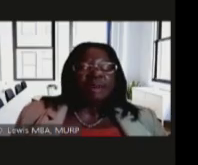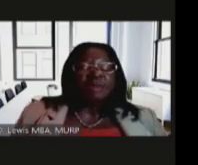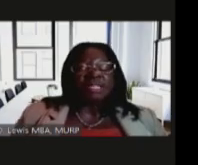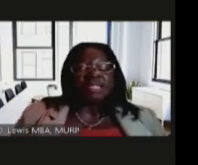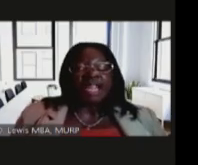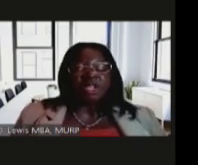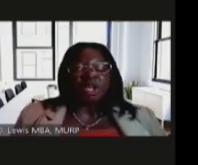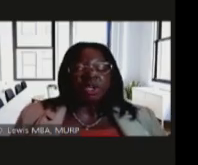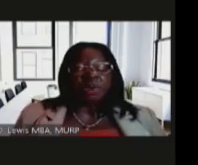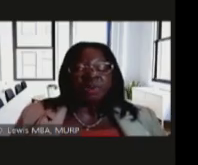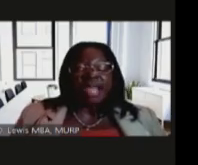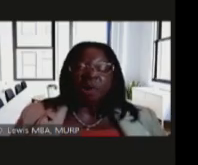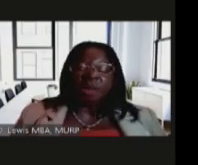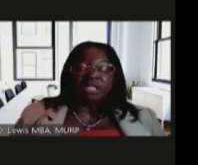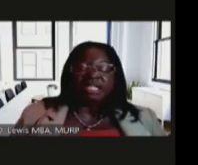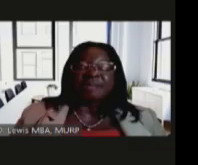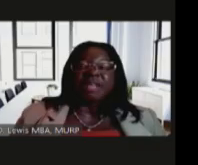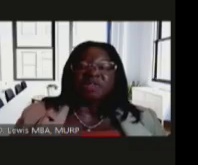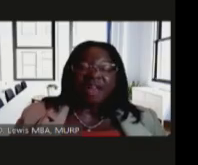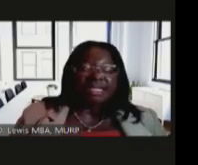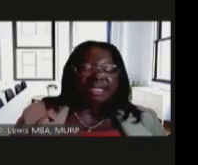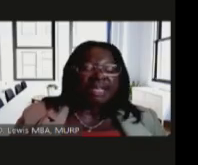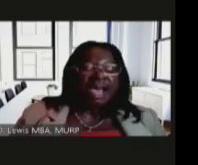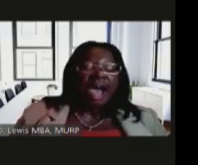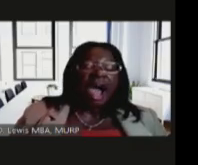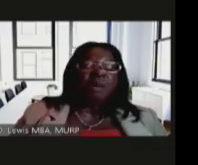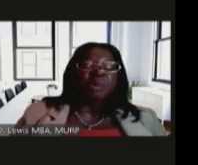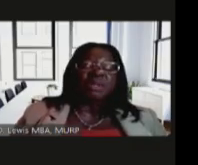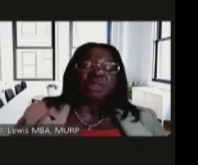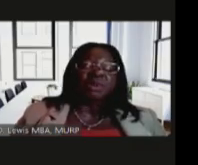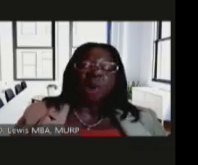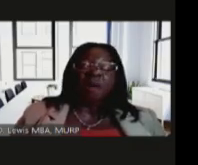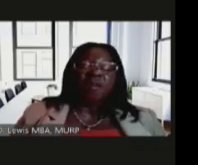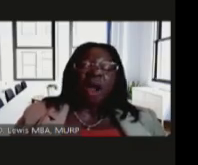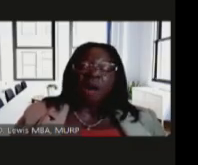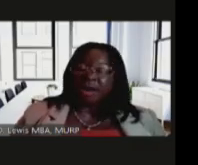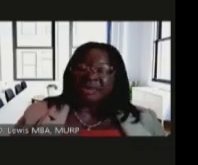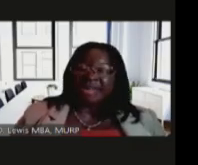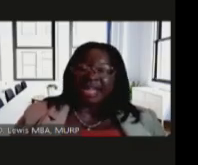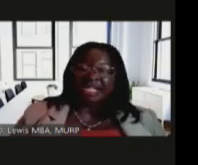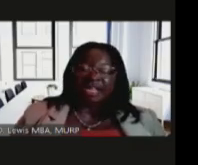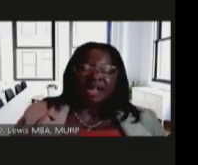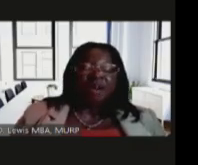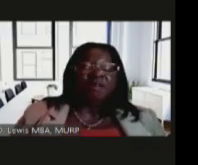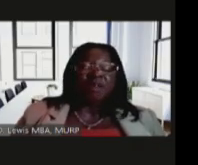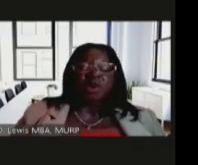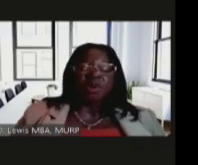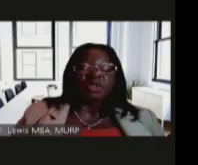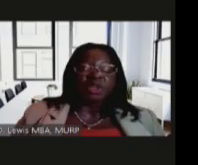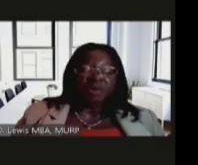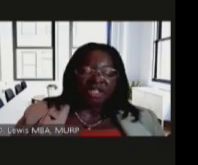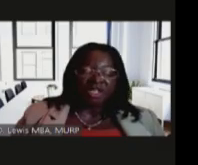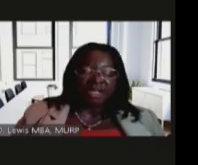Once their presentation concludes and questions have been addressed, I will return to offer our recommendation for